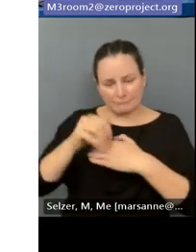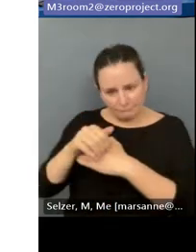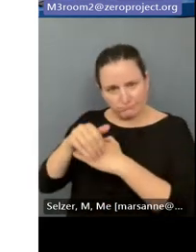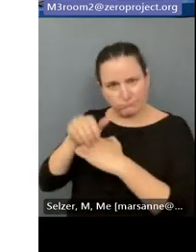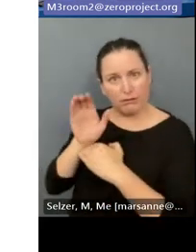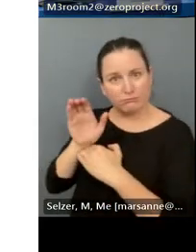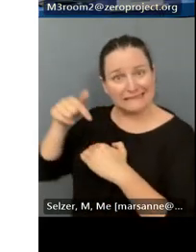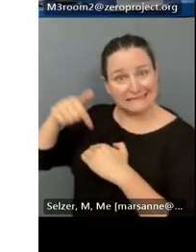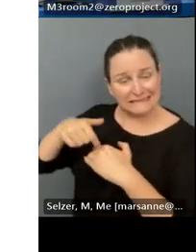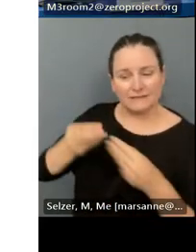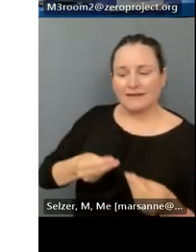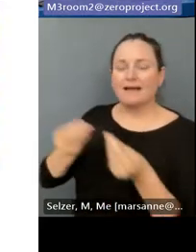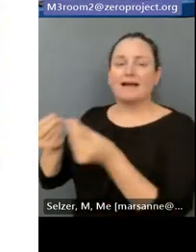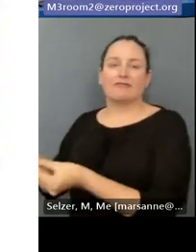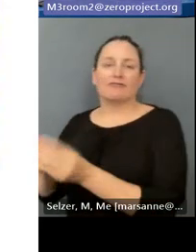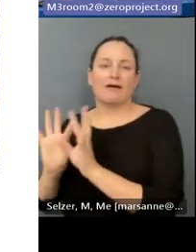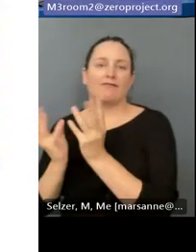of myself.